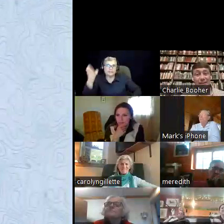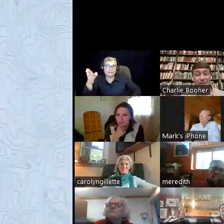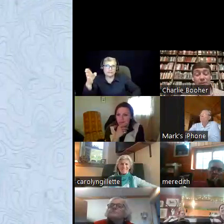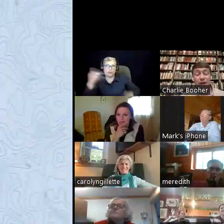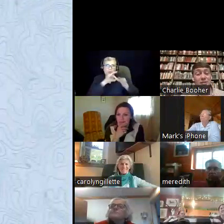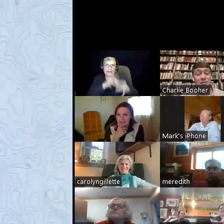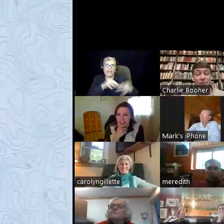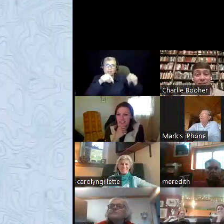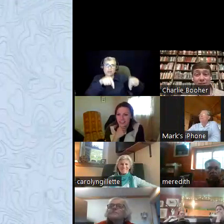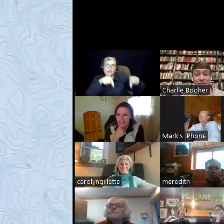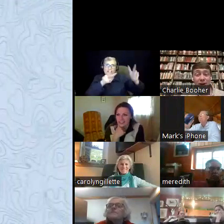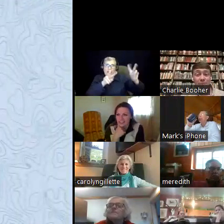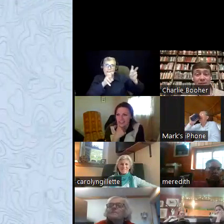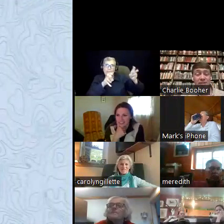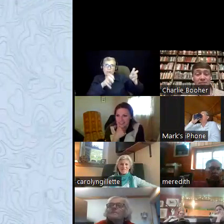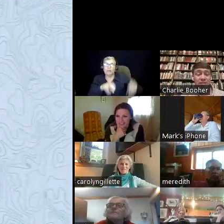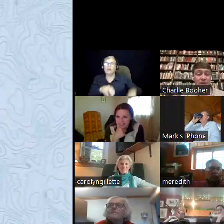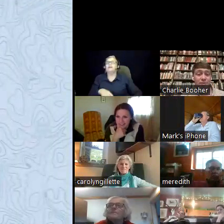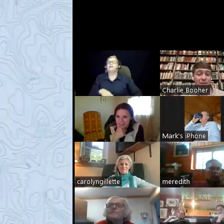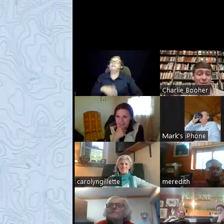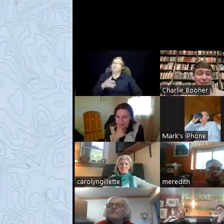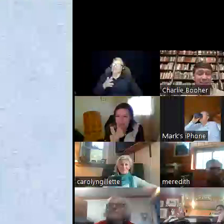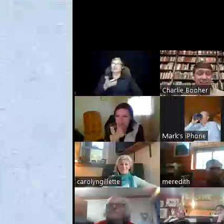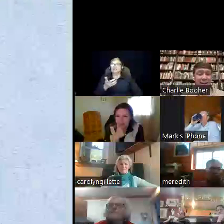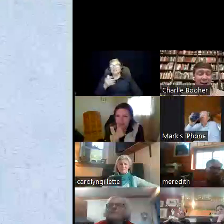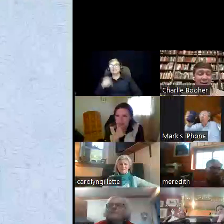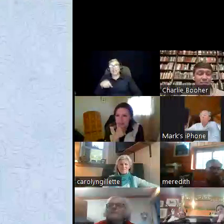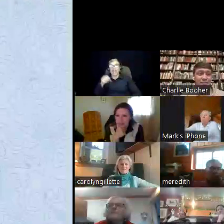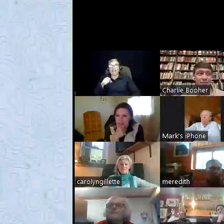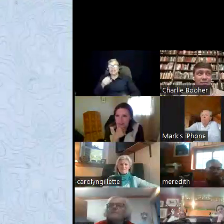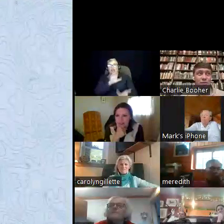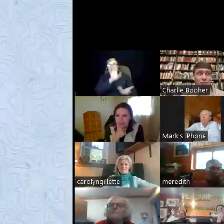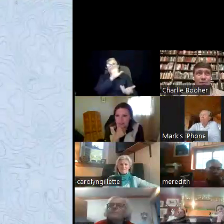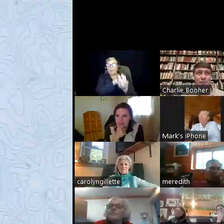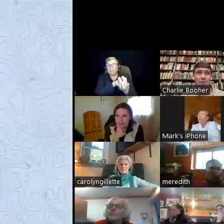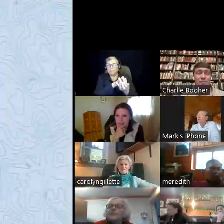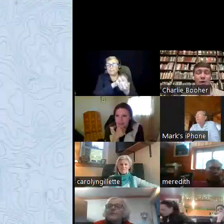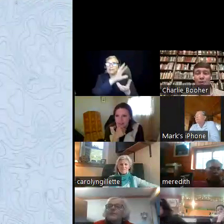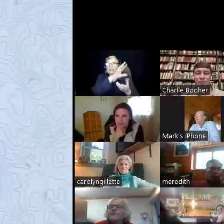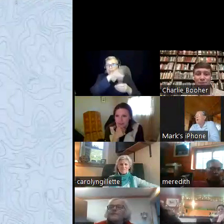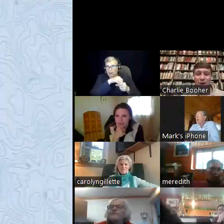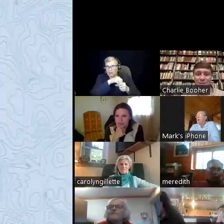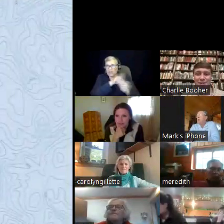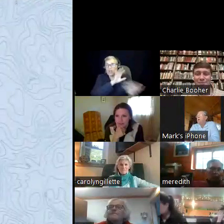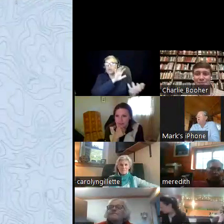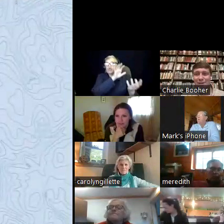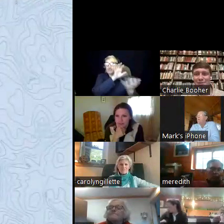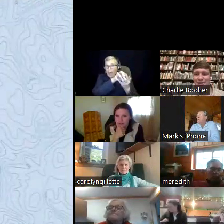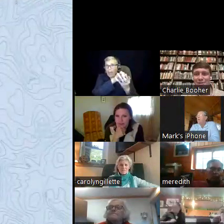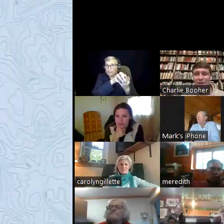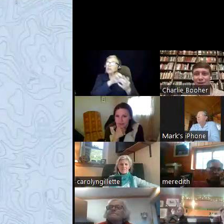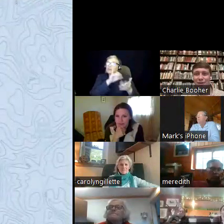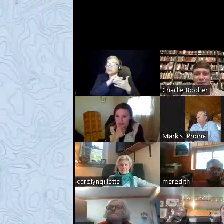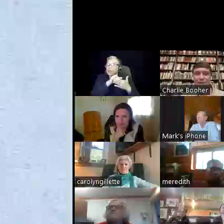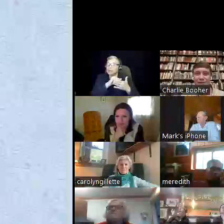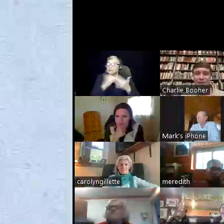Well, it's certainly a piece of this conversation. trappers are a part of the American system of